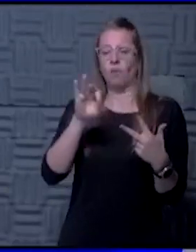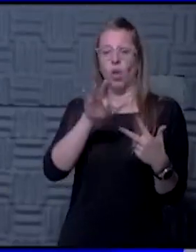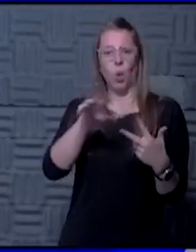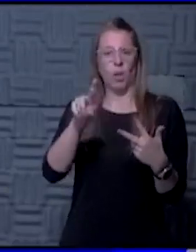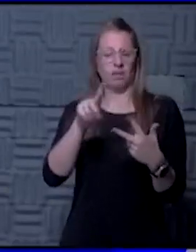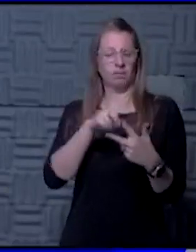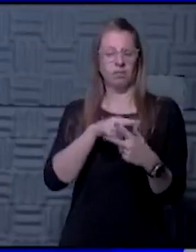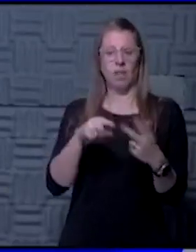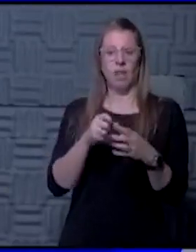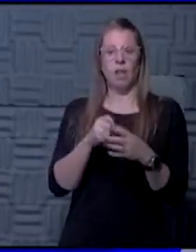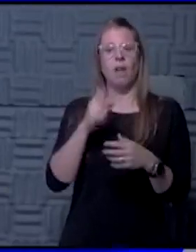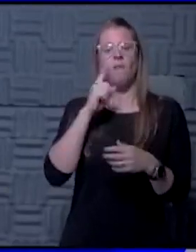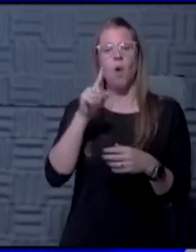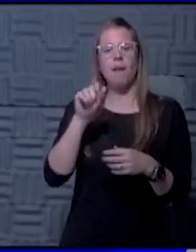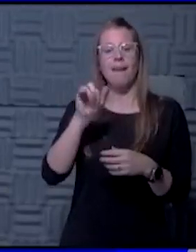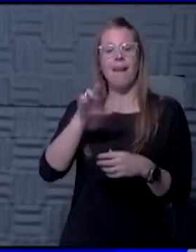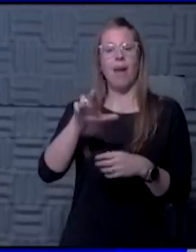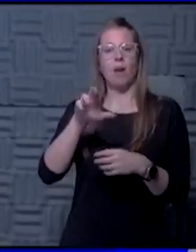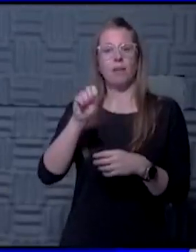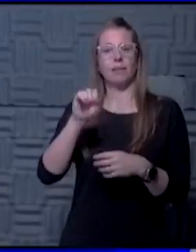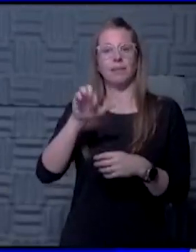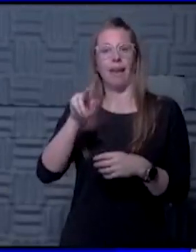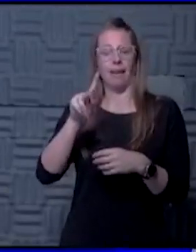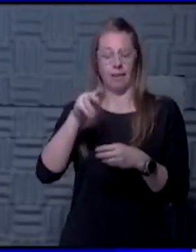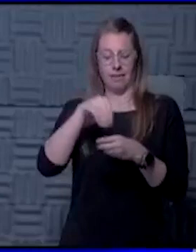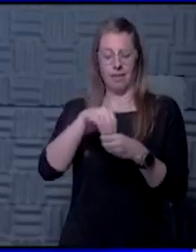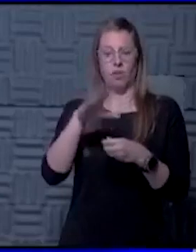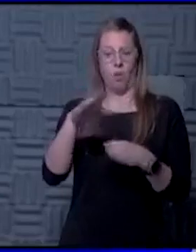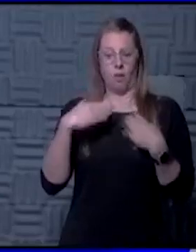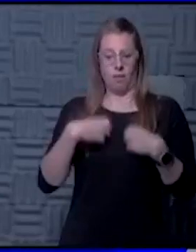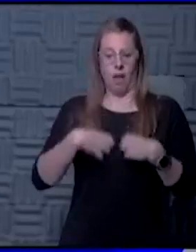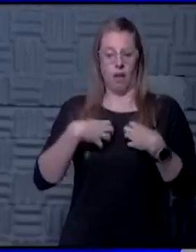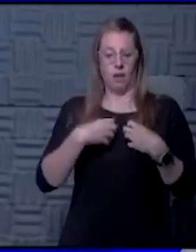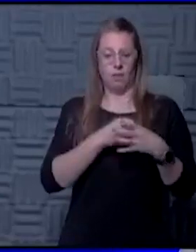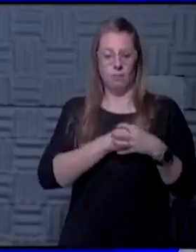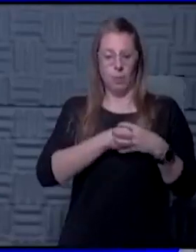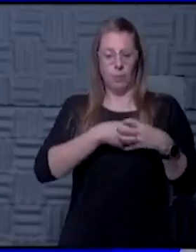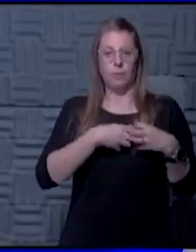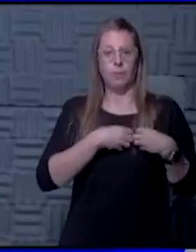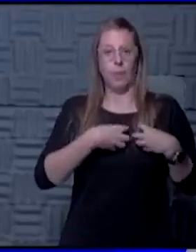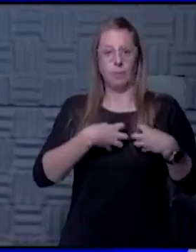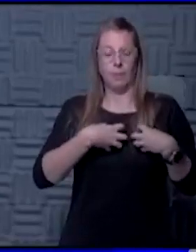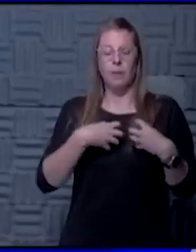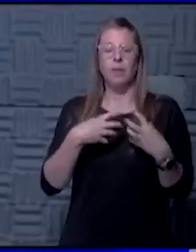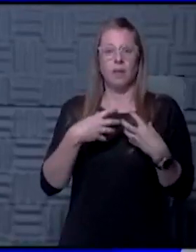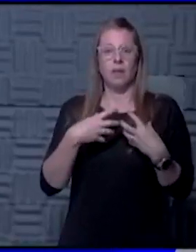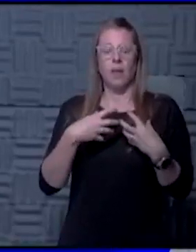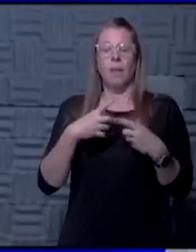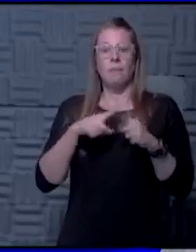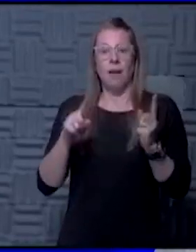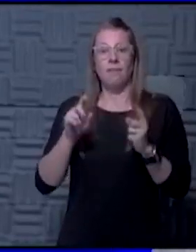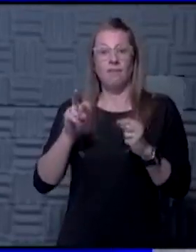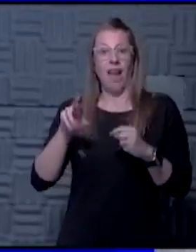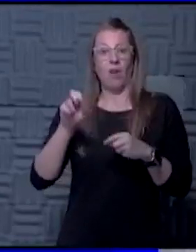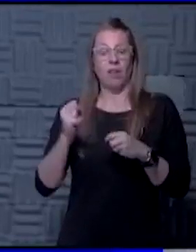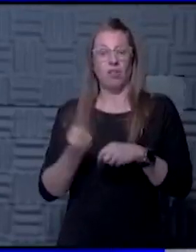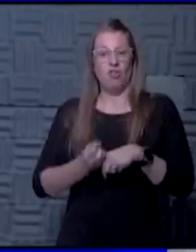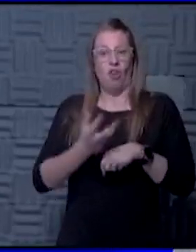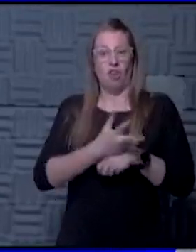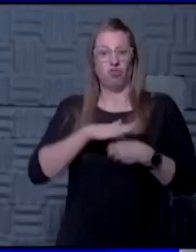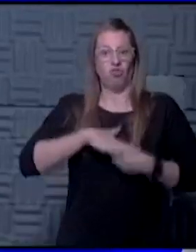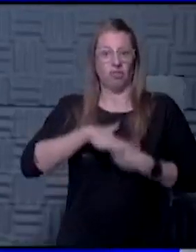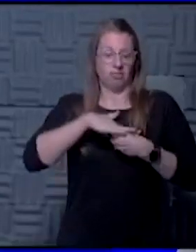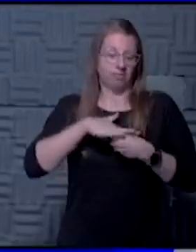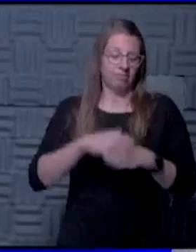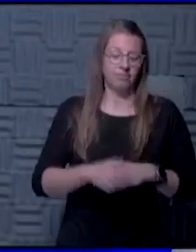fill up those air sacs in your lung to help cause that respiratory distress, and certainly you would understand that more. But that is probably